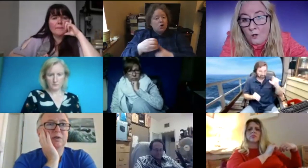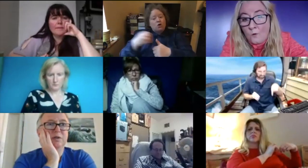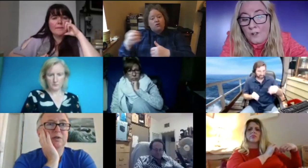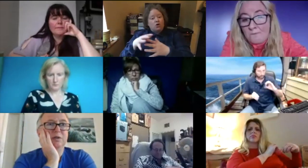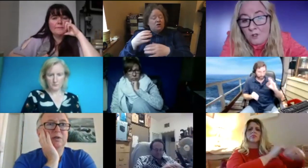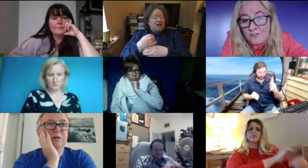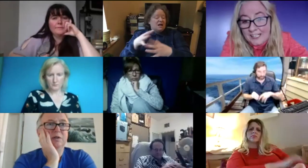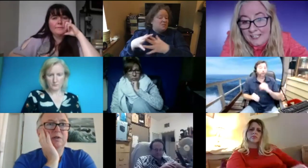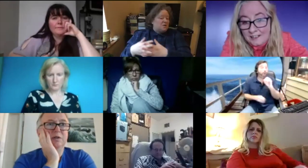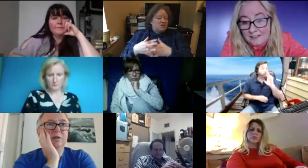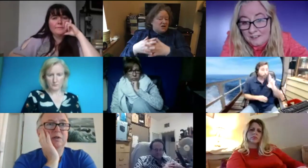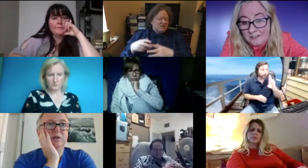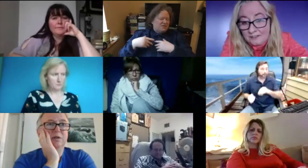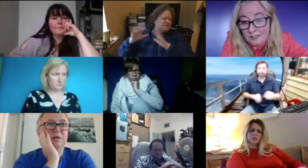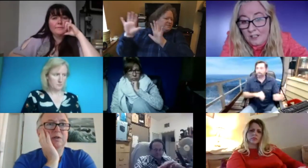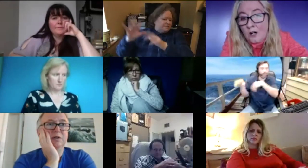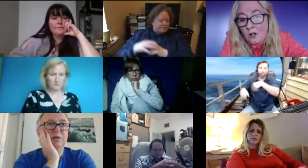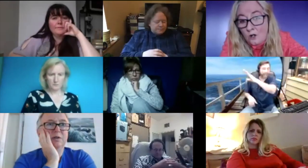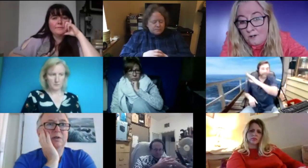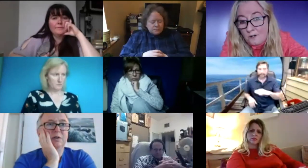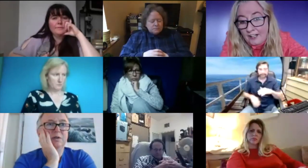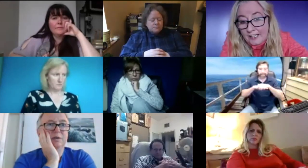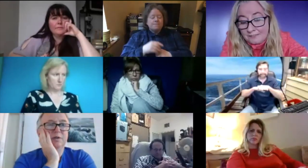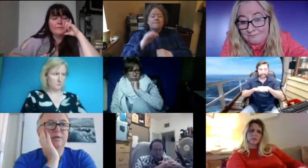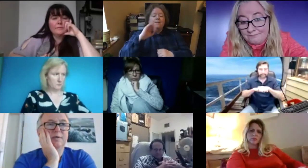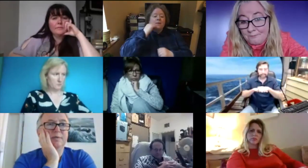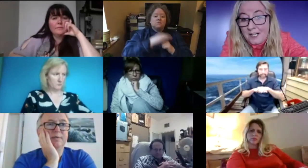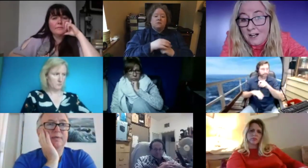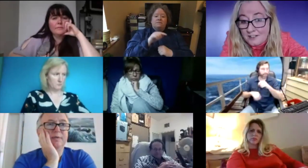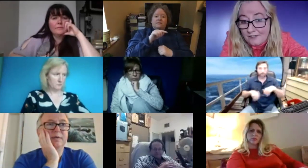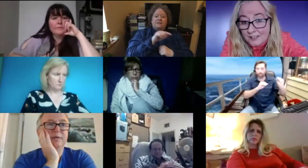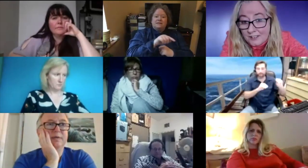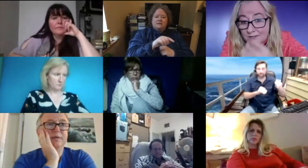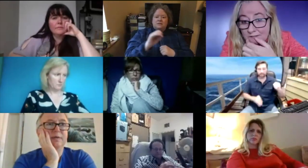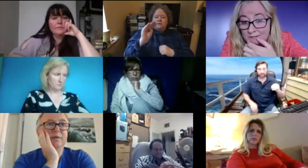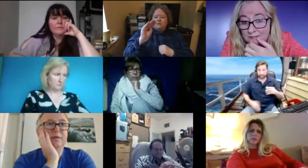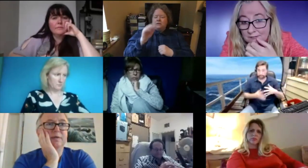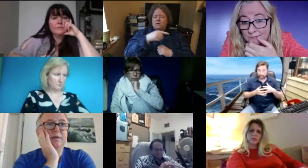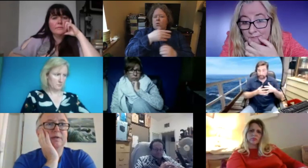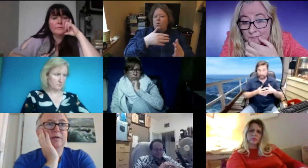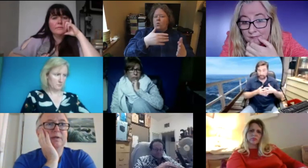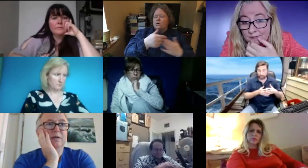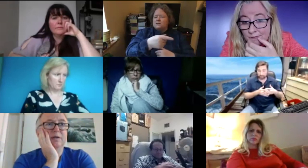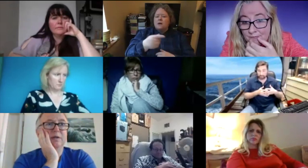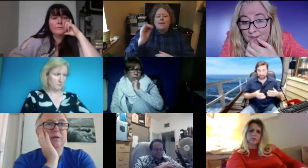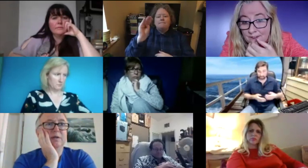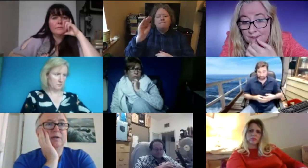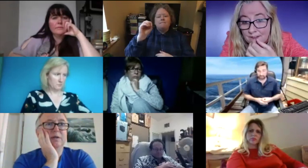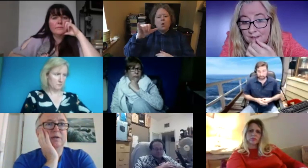or would have moved to England or America because of it.